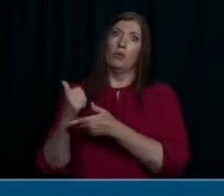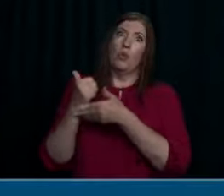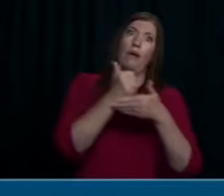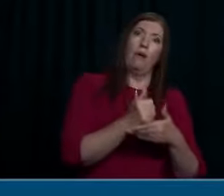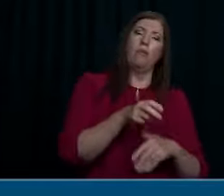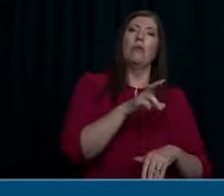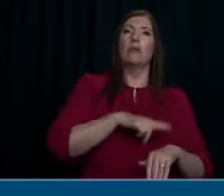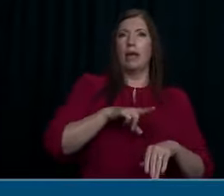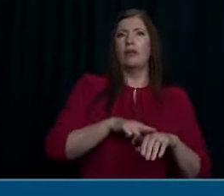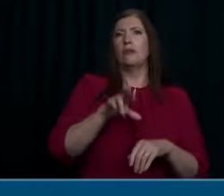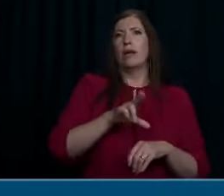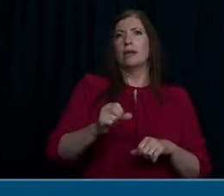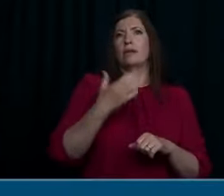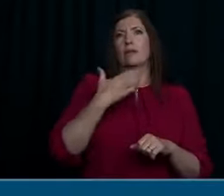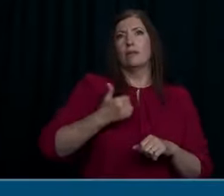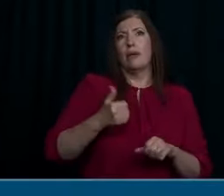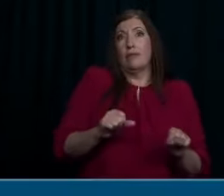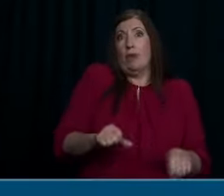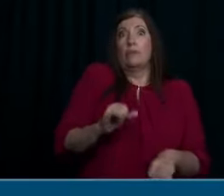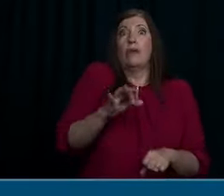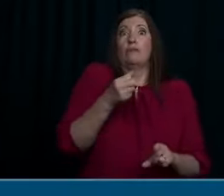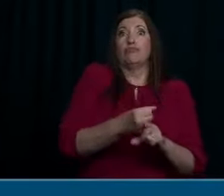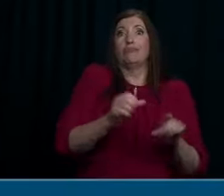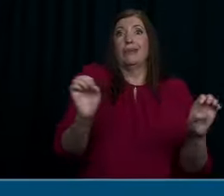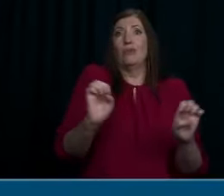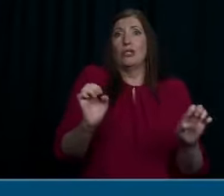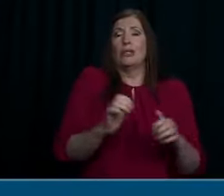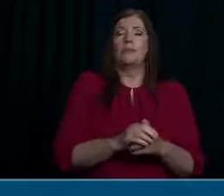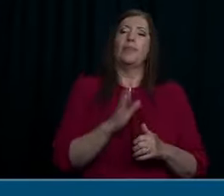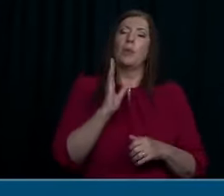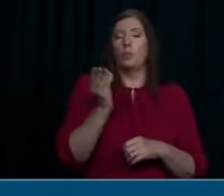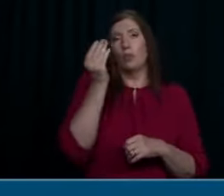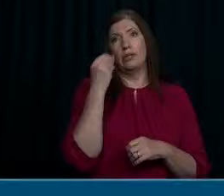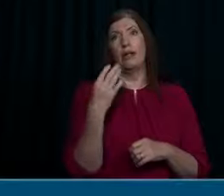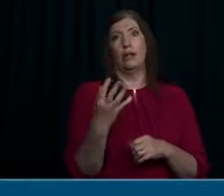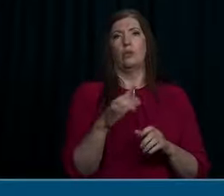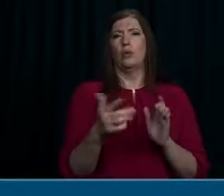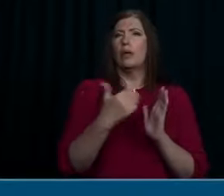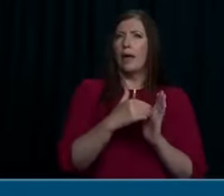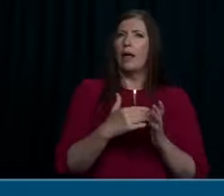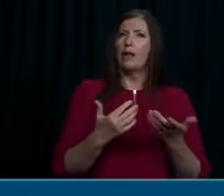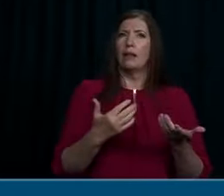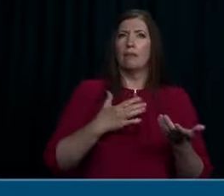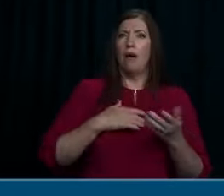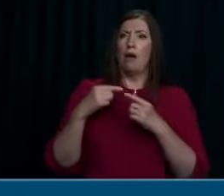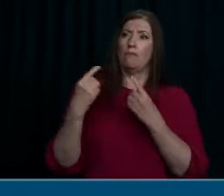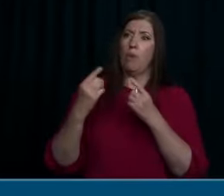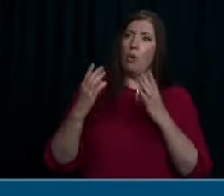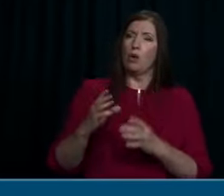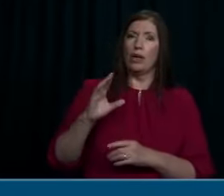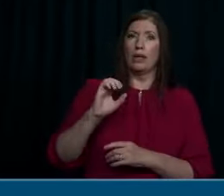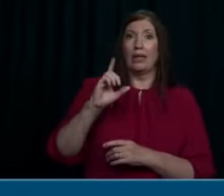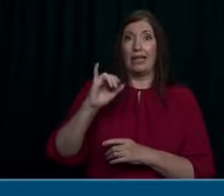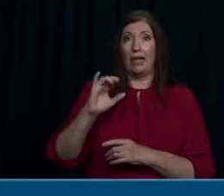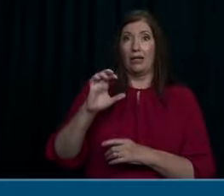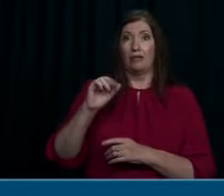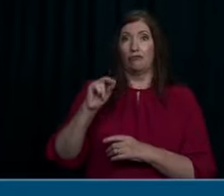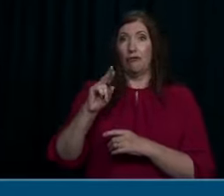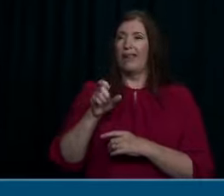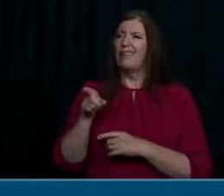best possible in the event of an emergency. And I'll say that, again, my opponent, Eli Crane, voted on a